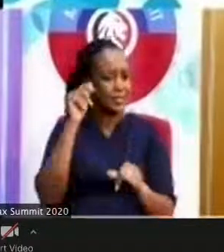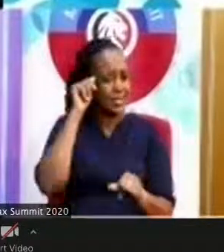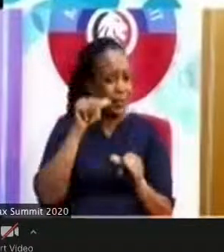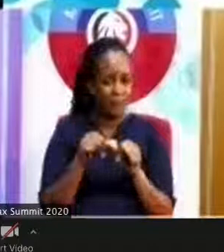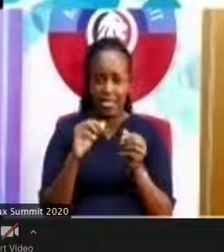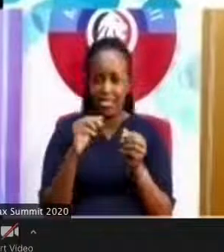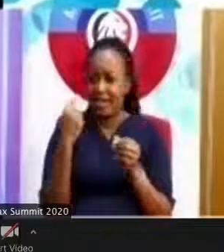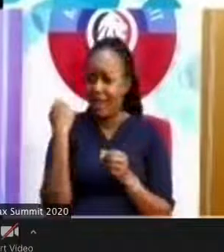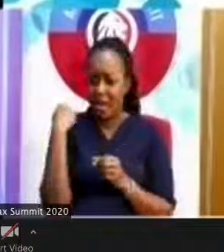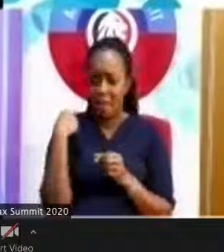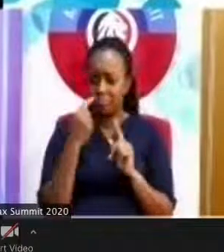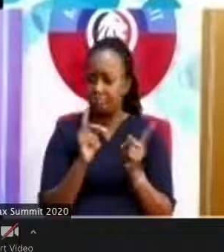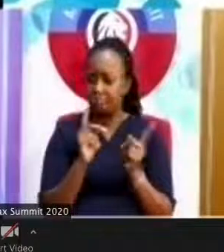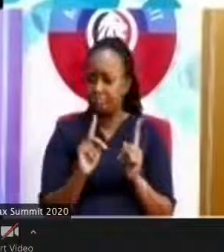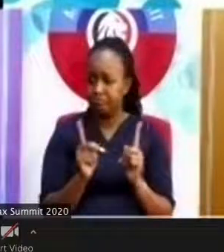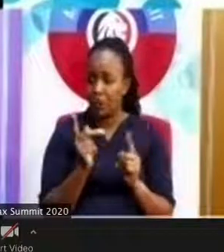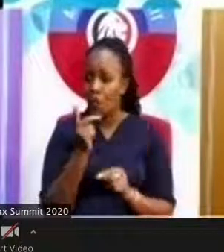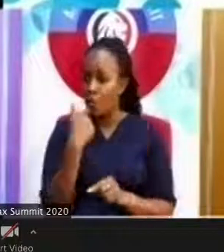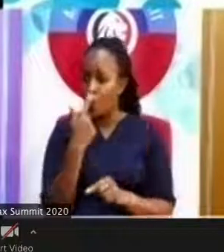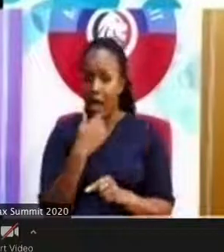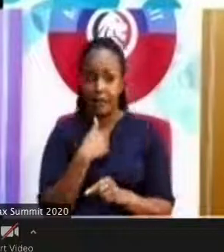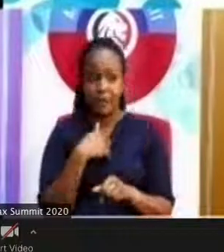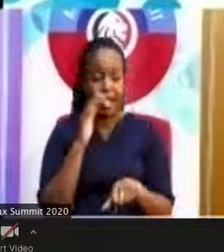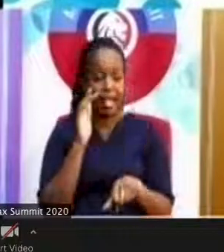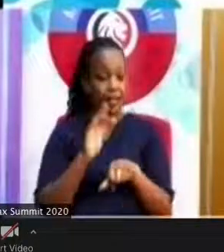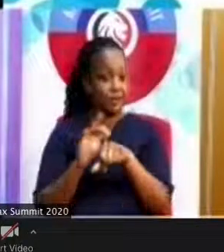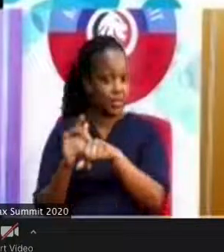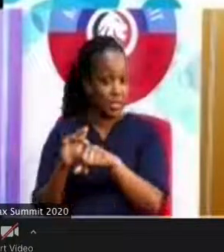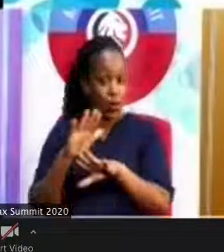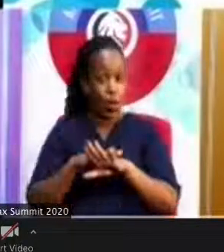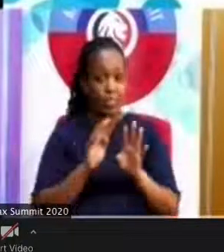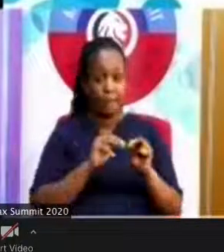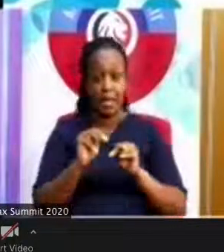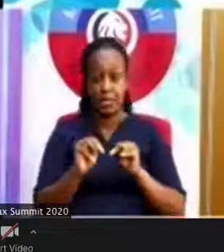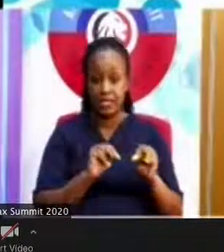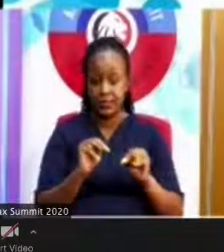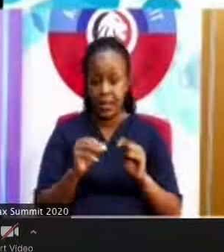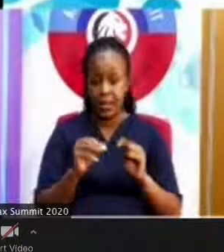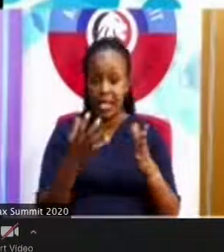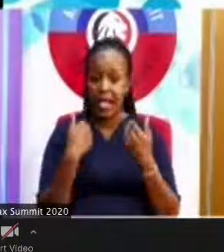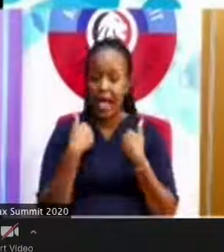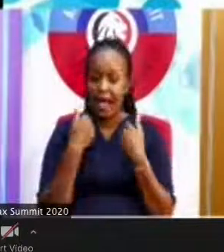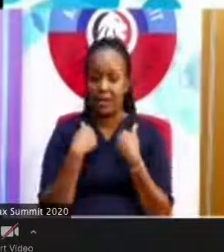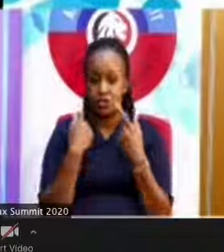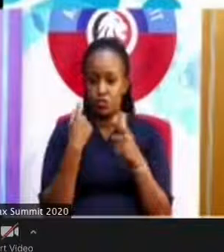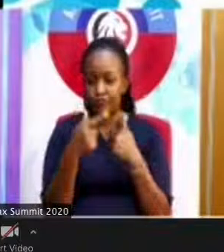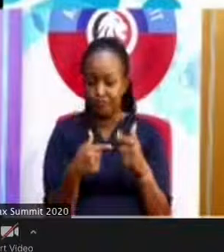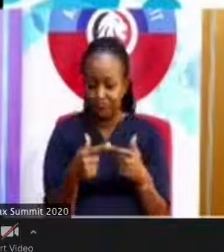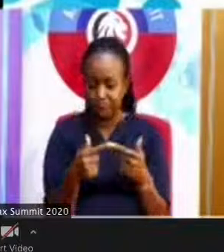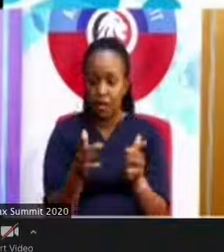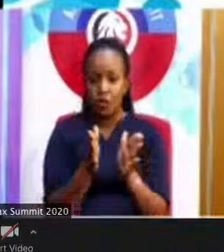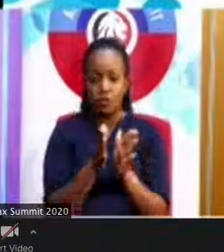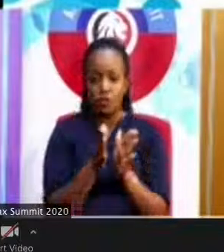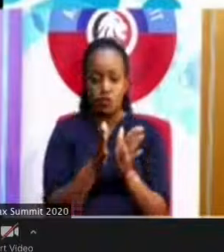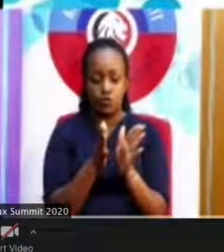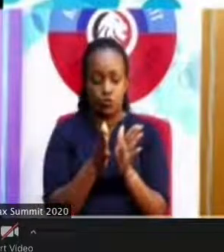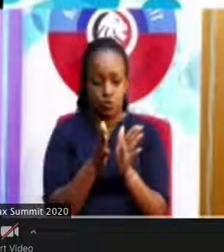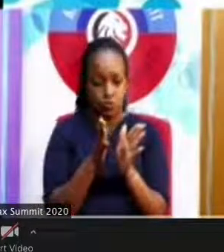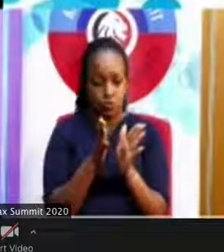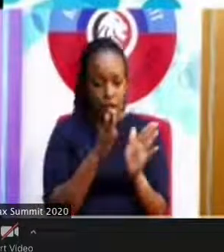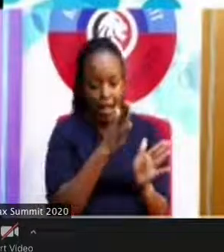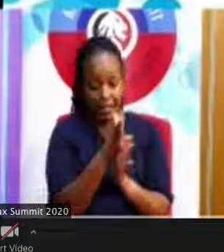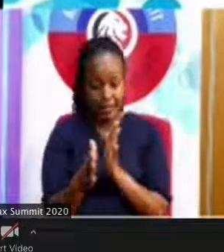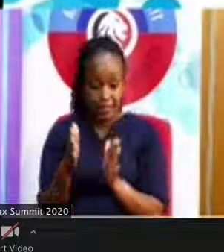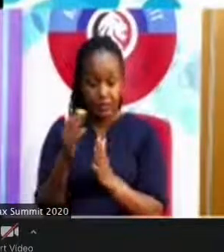that were infected, the management had to rally around to arrange for